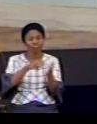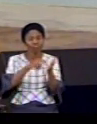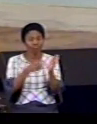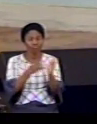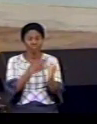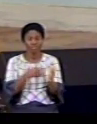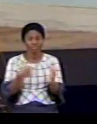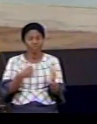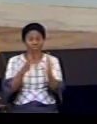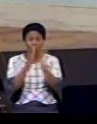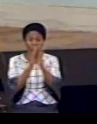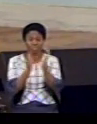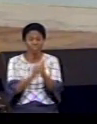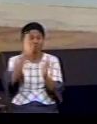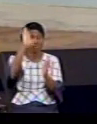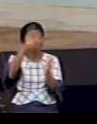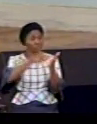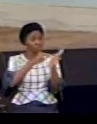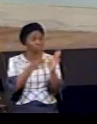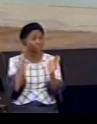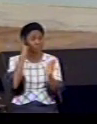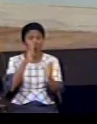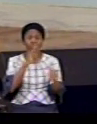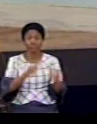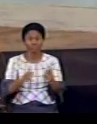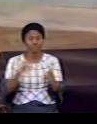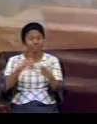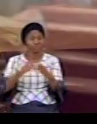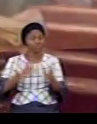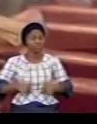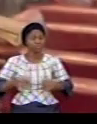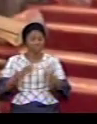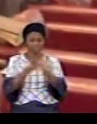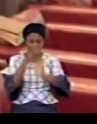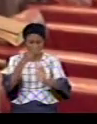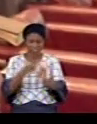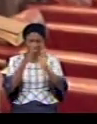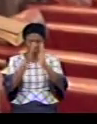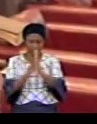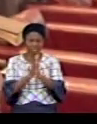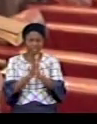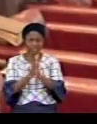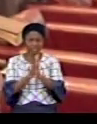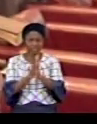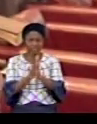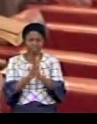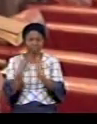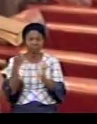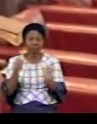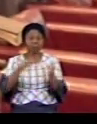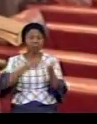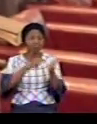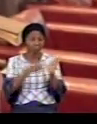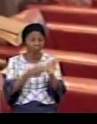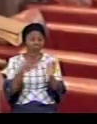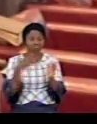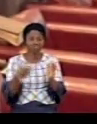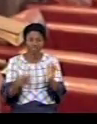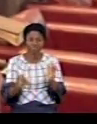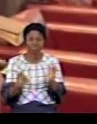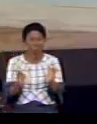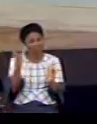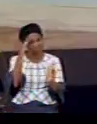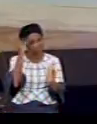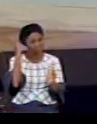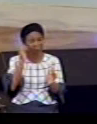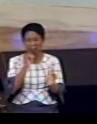we pray that your purpose will be fulfilled in Jesus' name. The purpose of Satan will not